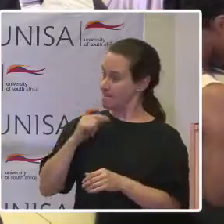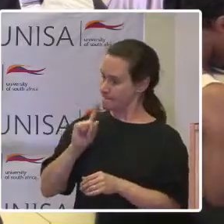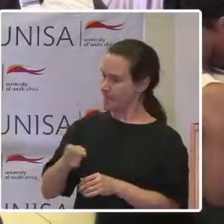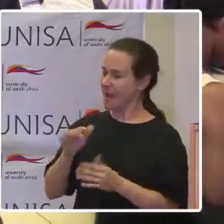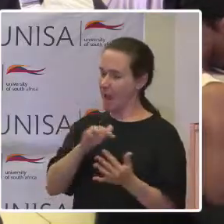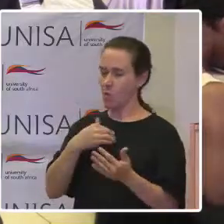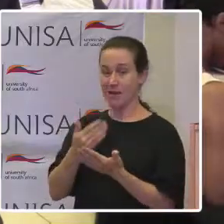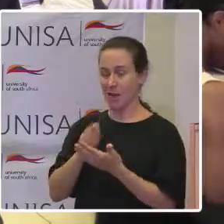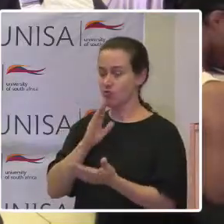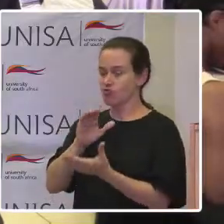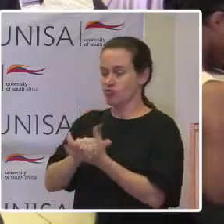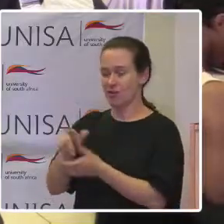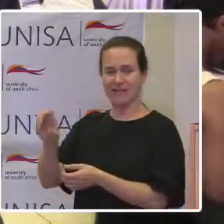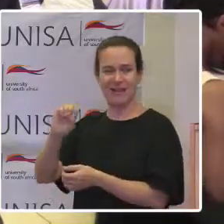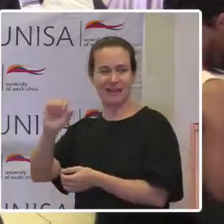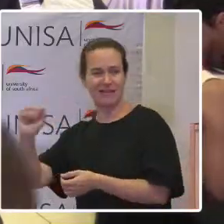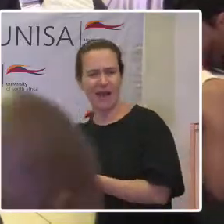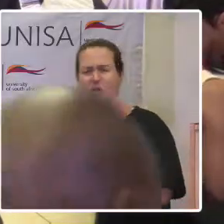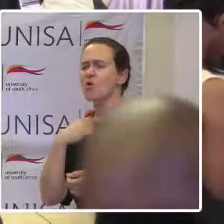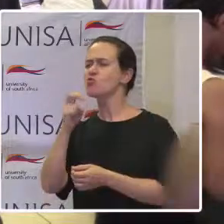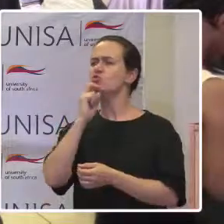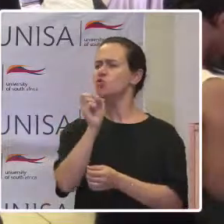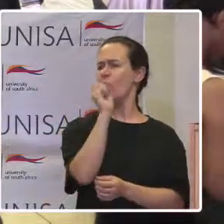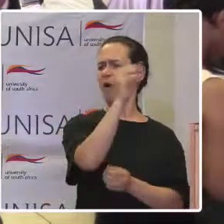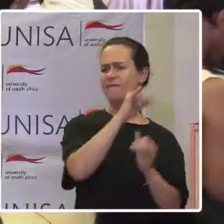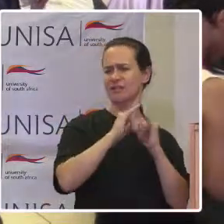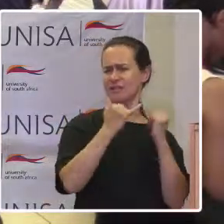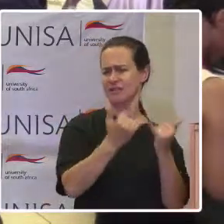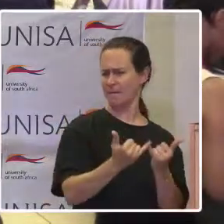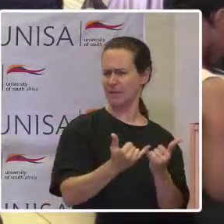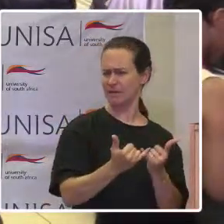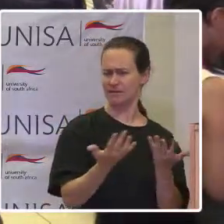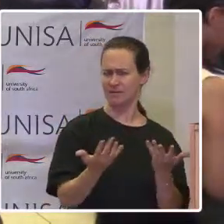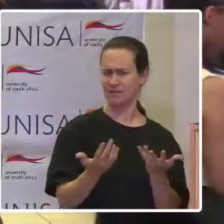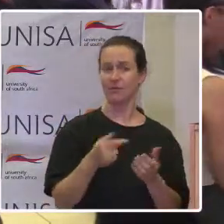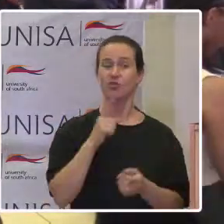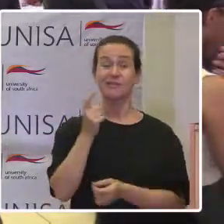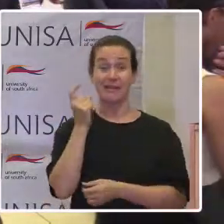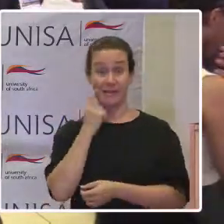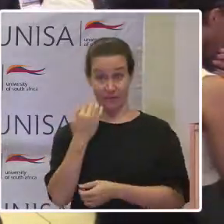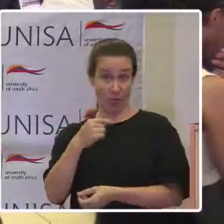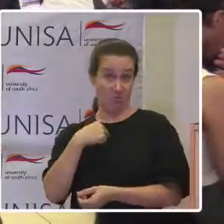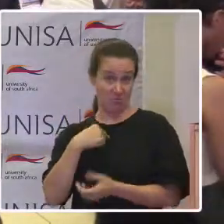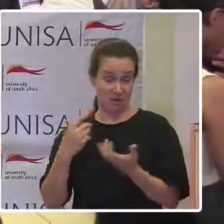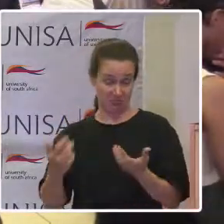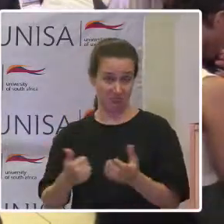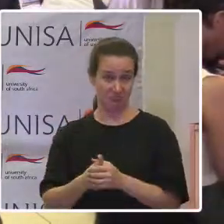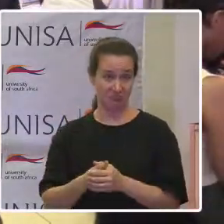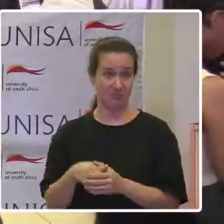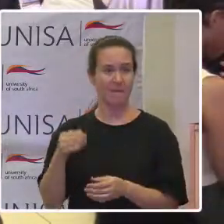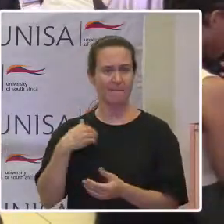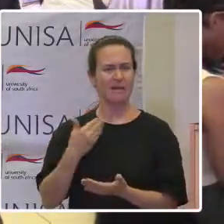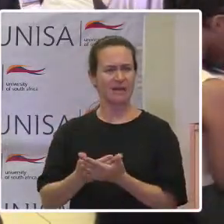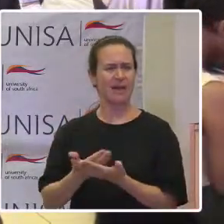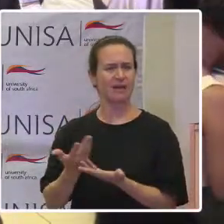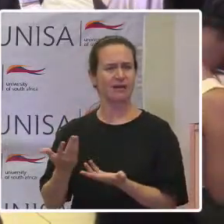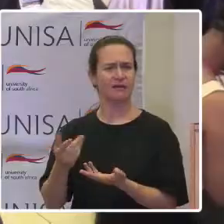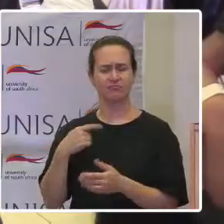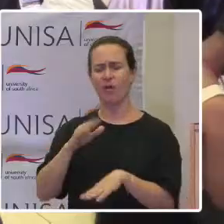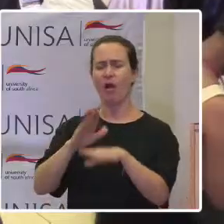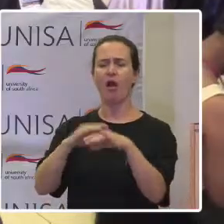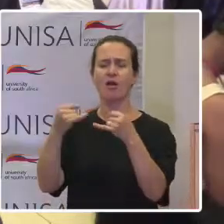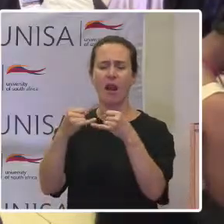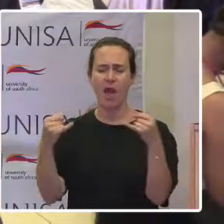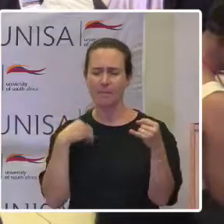airliners in order to use African airliners? Because it's easy for me to go on the online